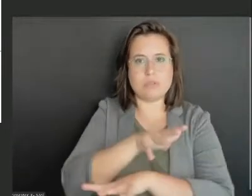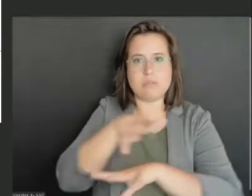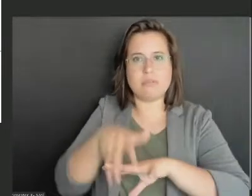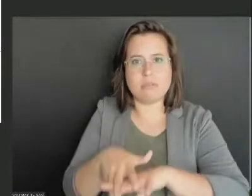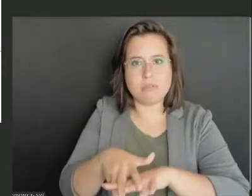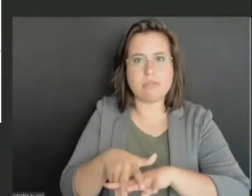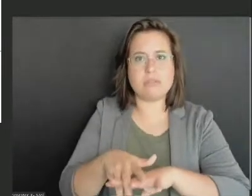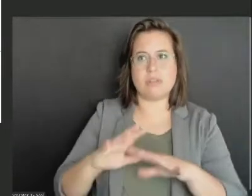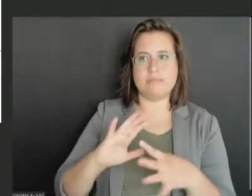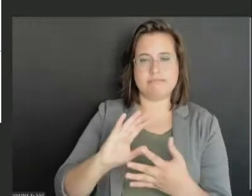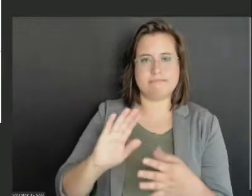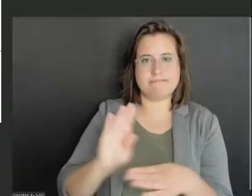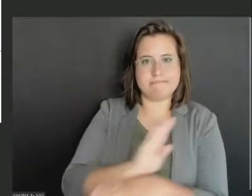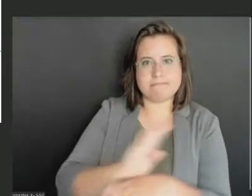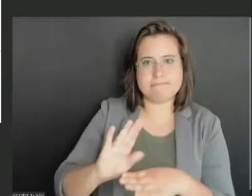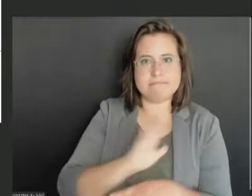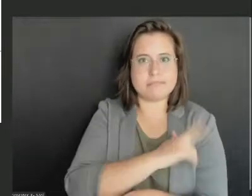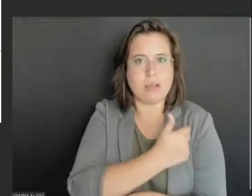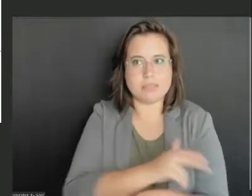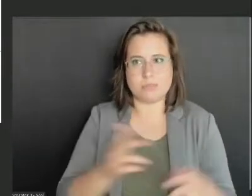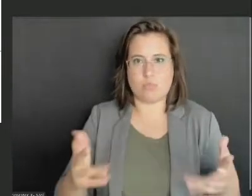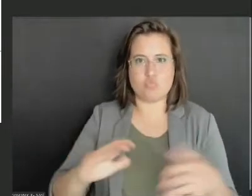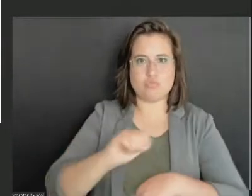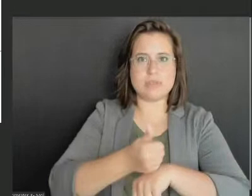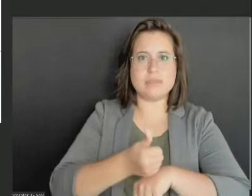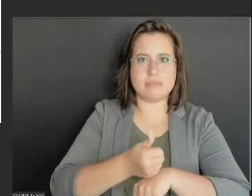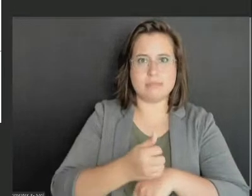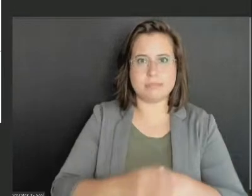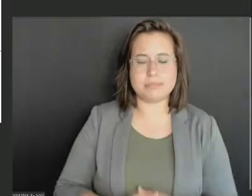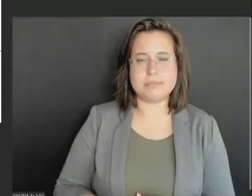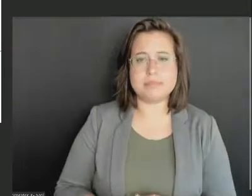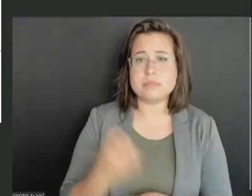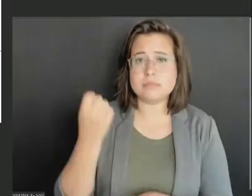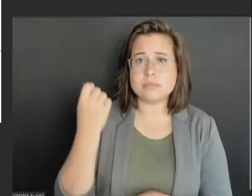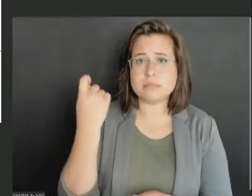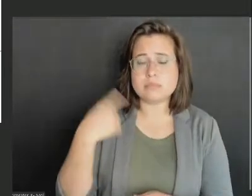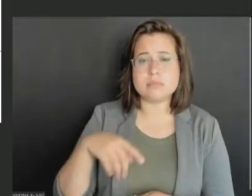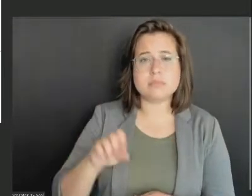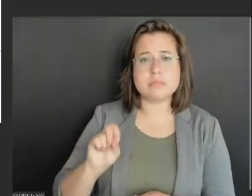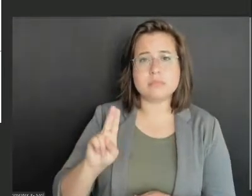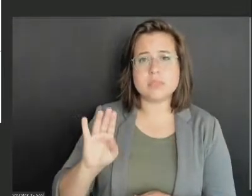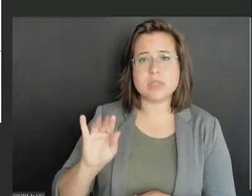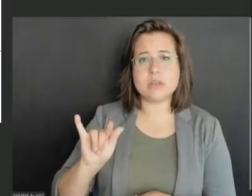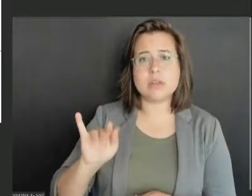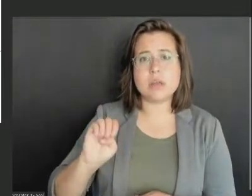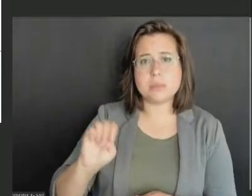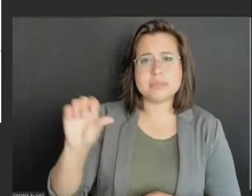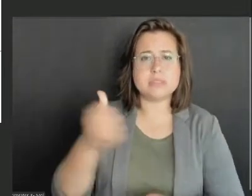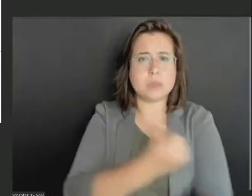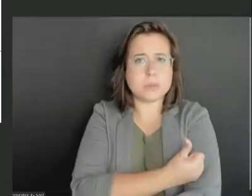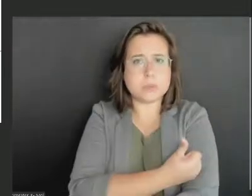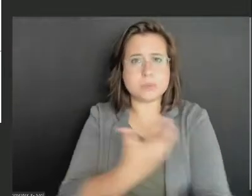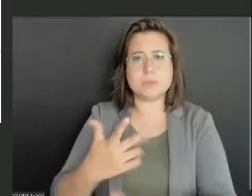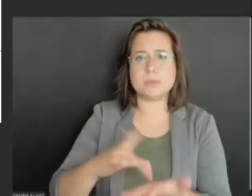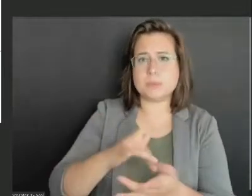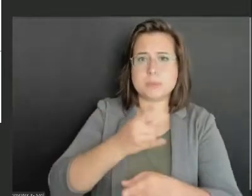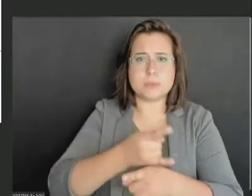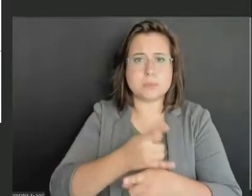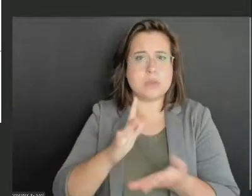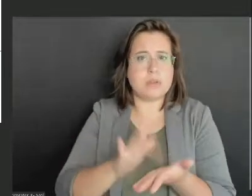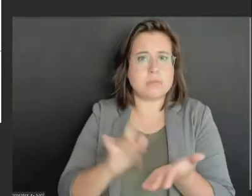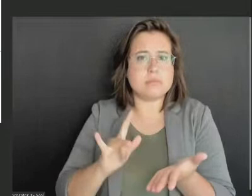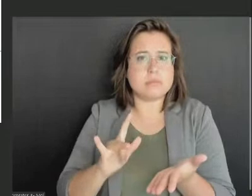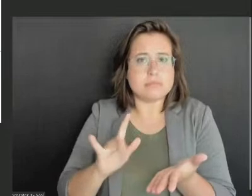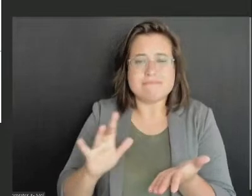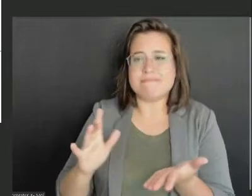We must also see that substance use disorder is much more a disease to be treated and much less a crime to be